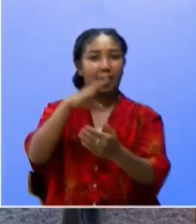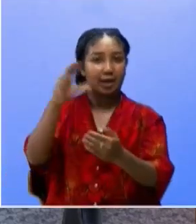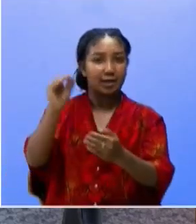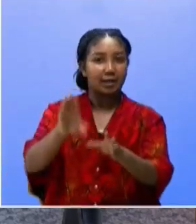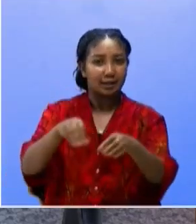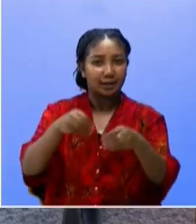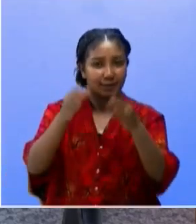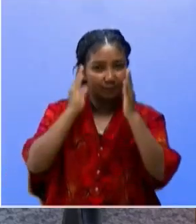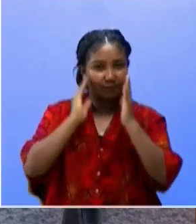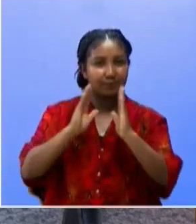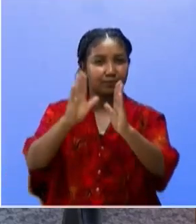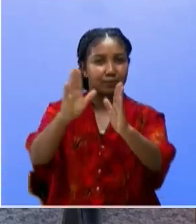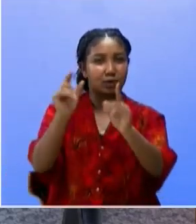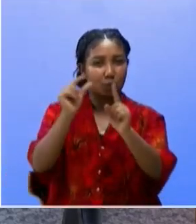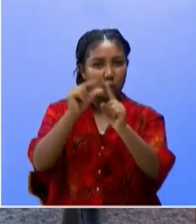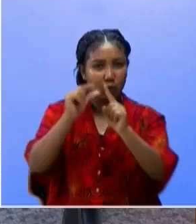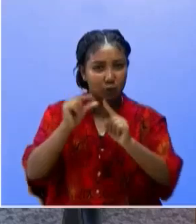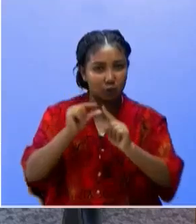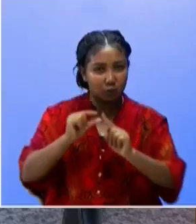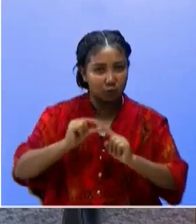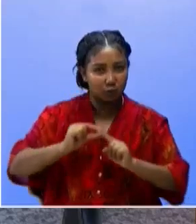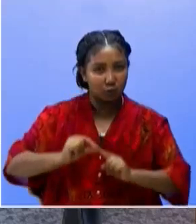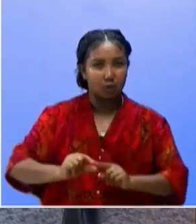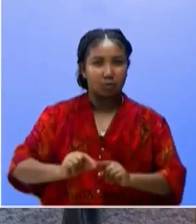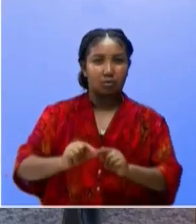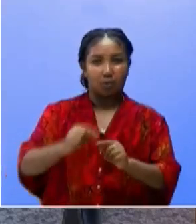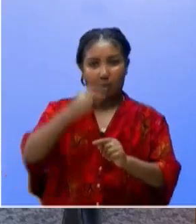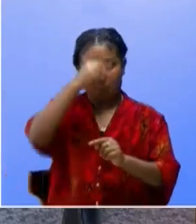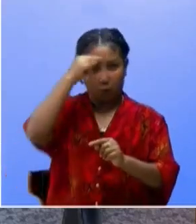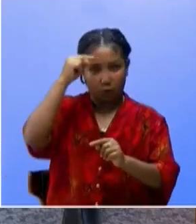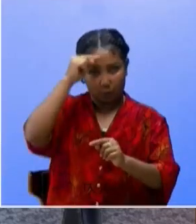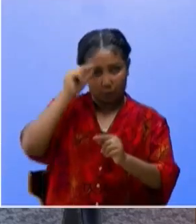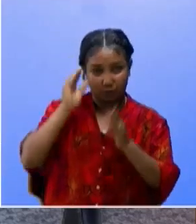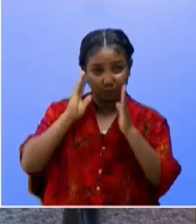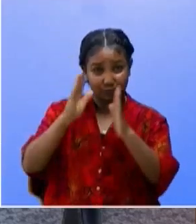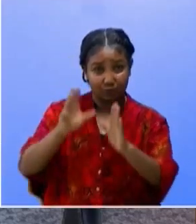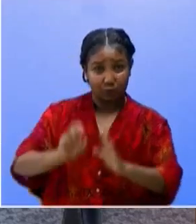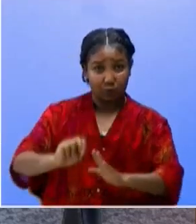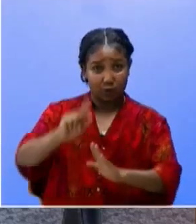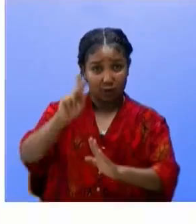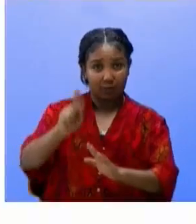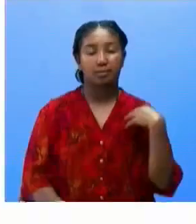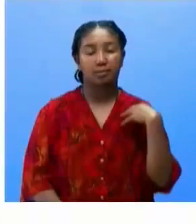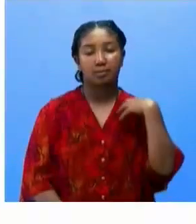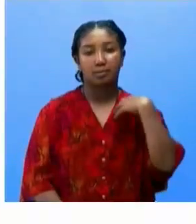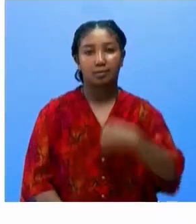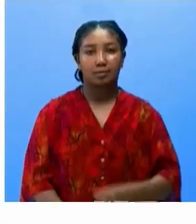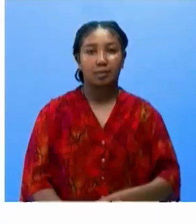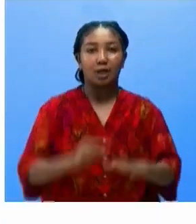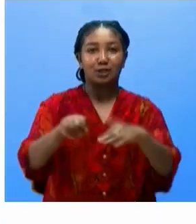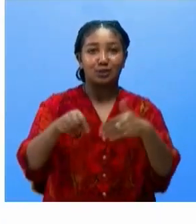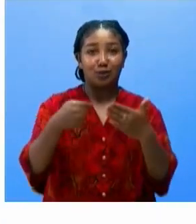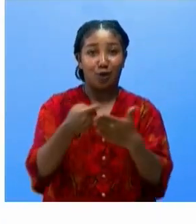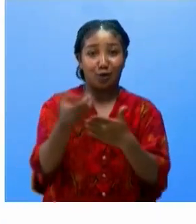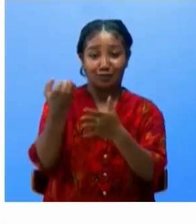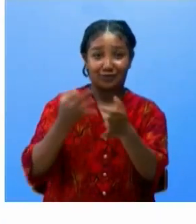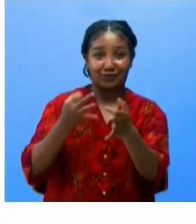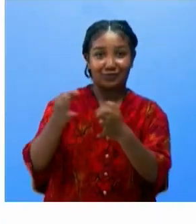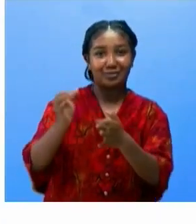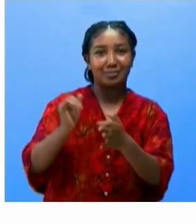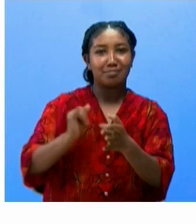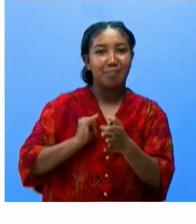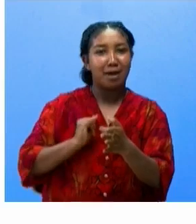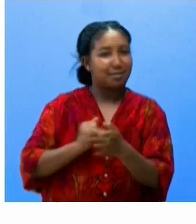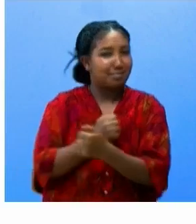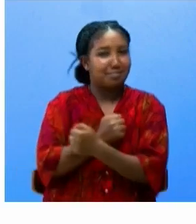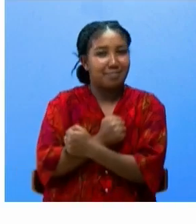give attention to the words that are written in bold. Okay? Very good. So, as I told you, my best